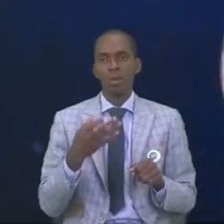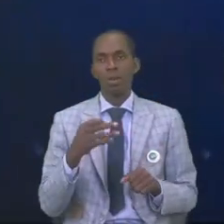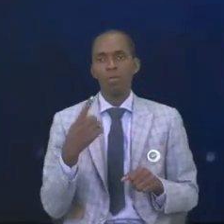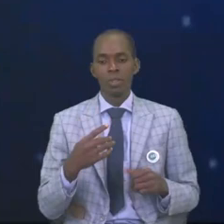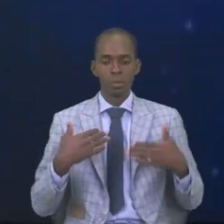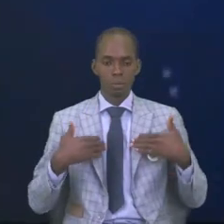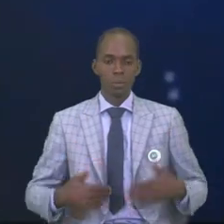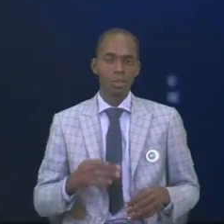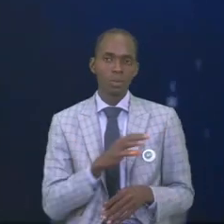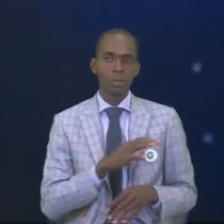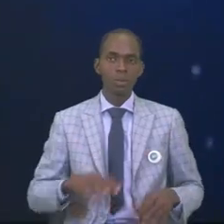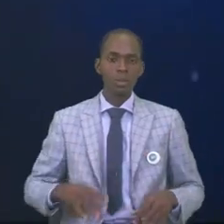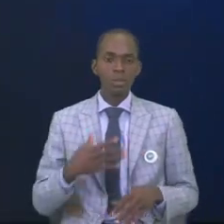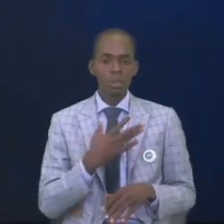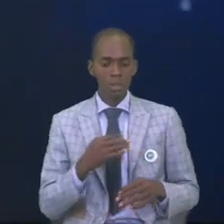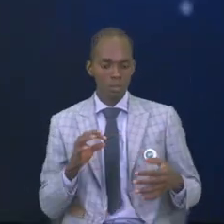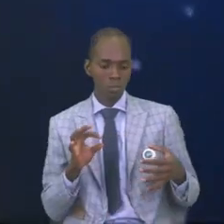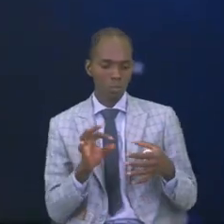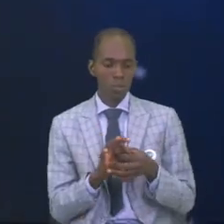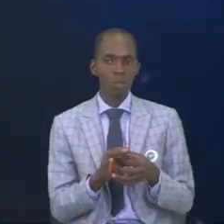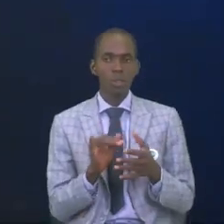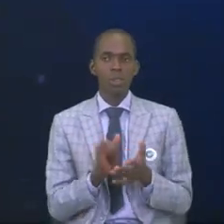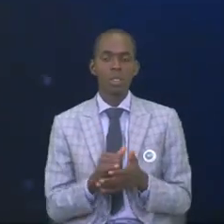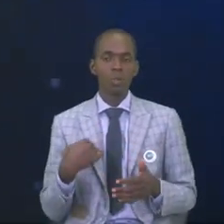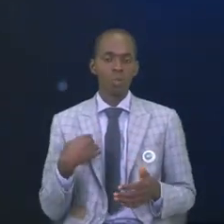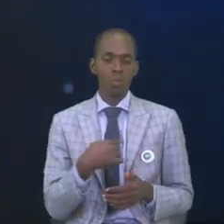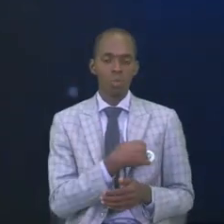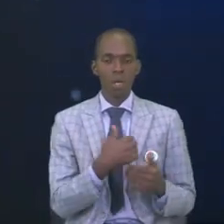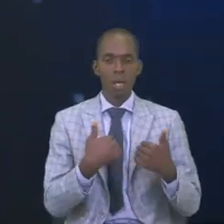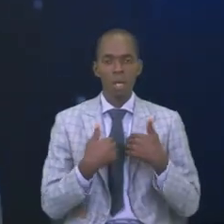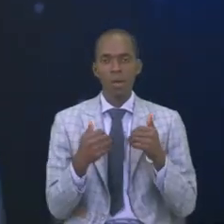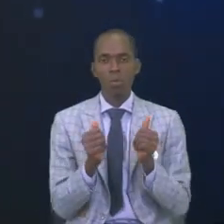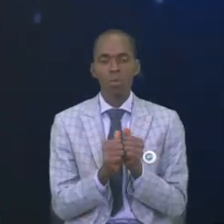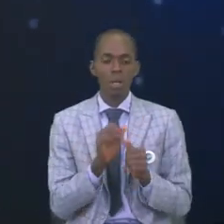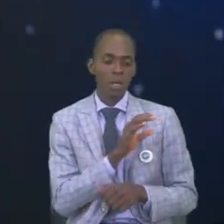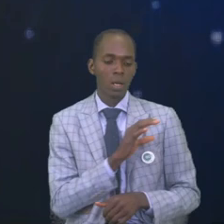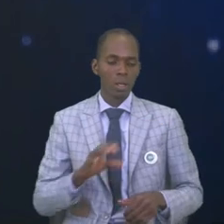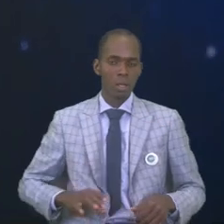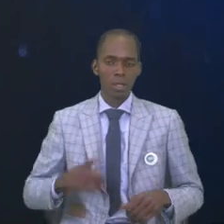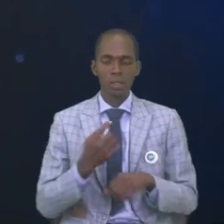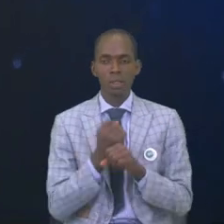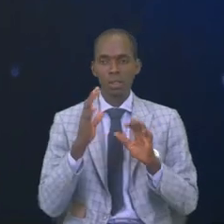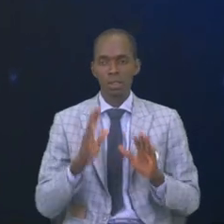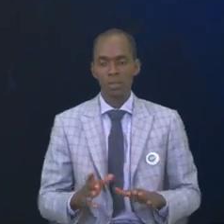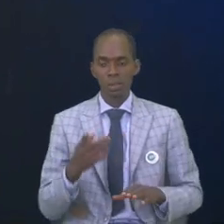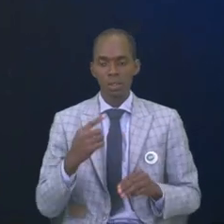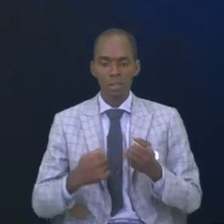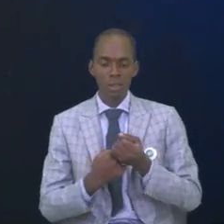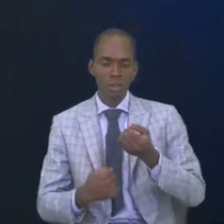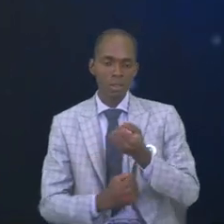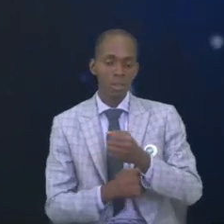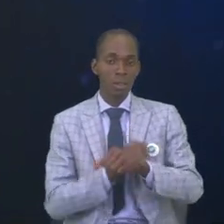Christ, the connection that we have with Christ, with the Savior, with the cornerstone, and the connection we